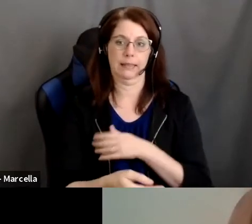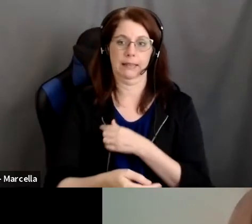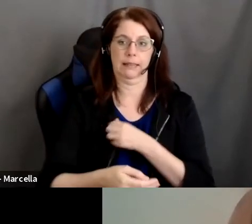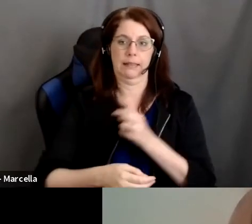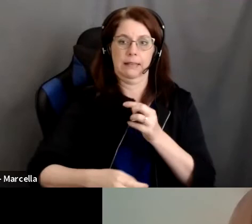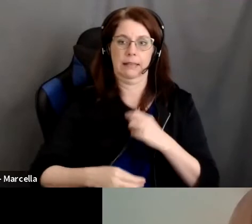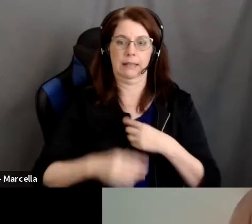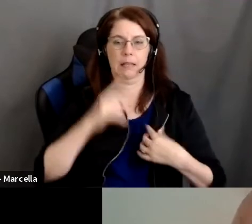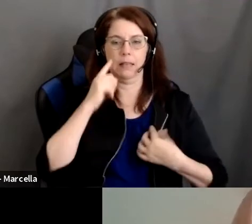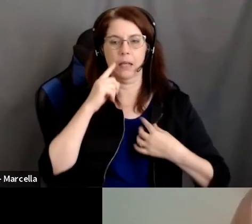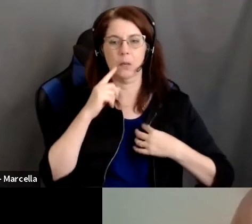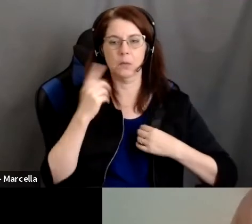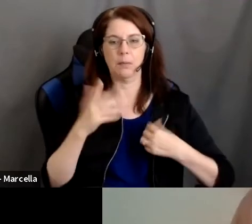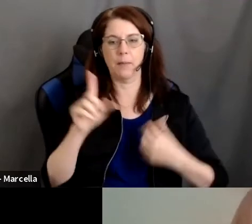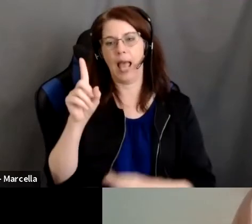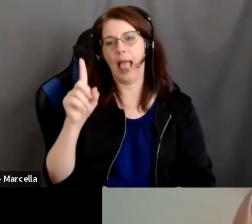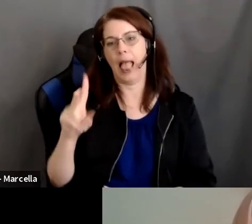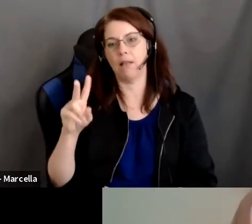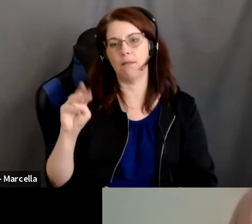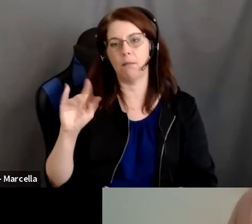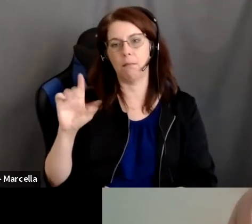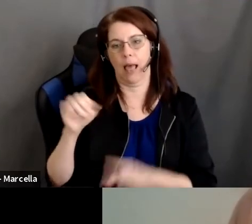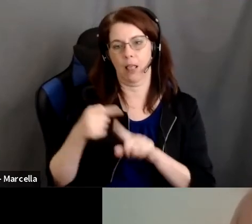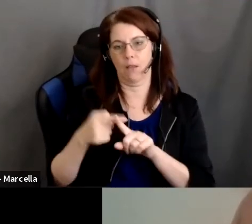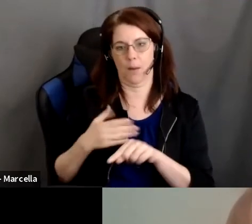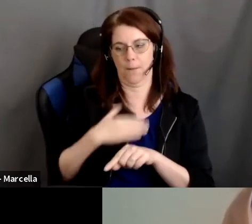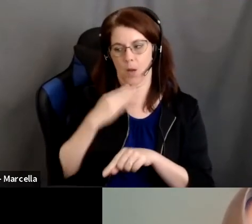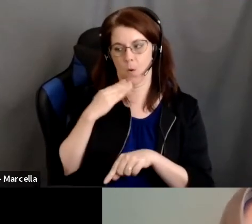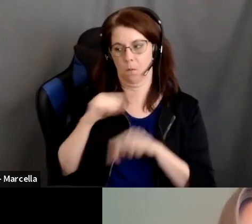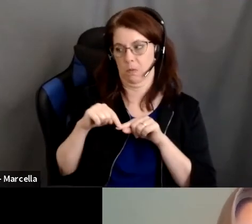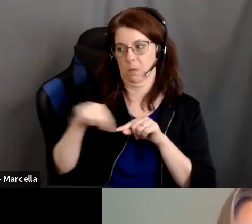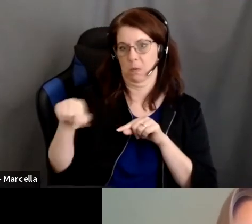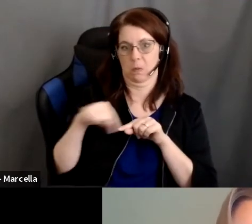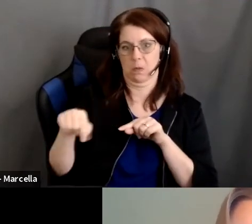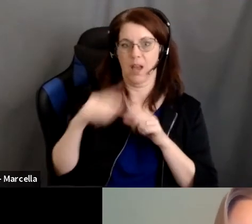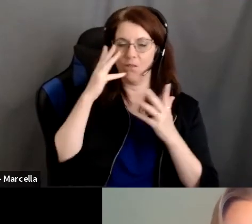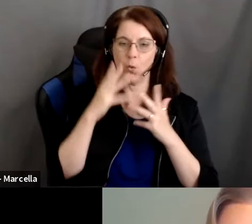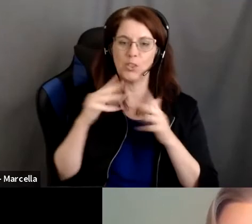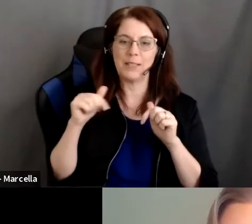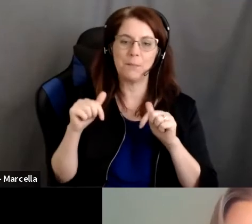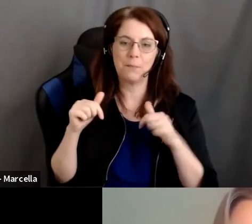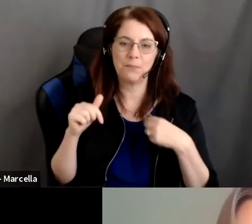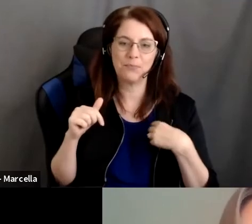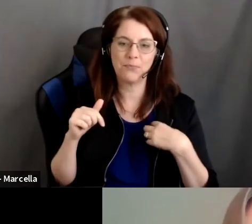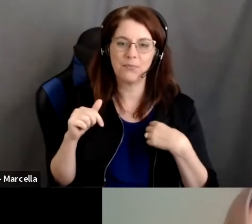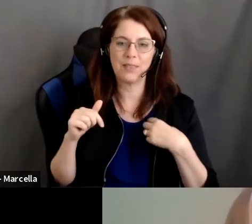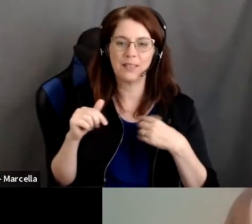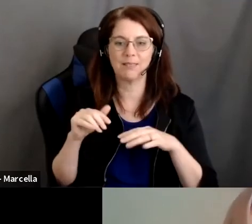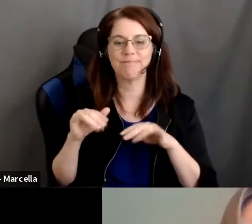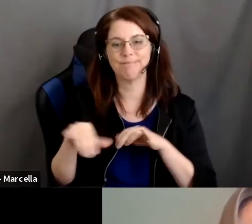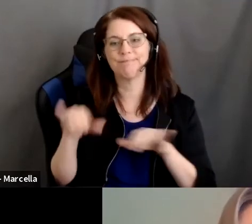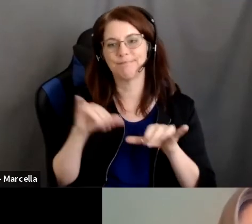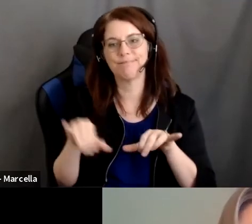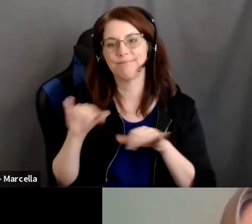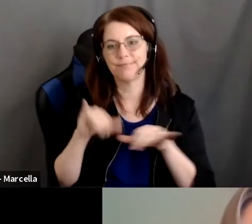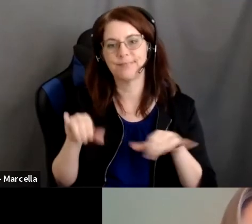detected about maybe half a mile away. It was very close to our house. This is, unfortunately, a somewhat common